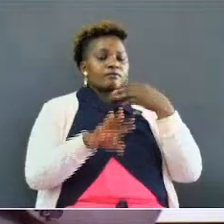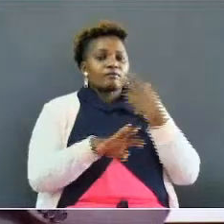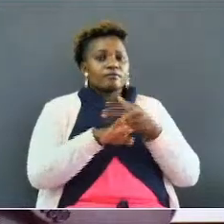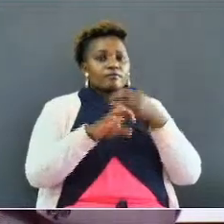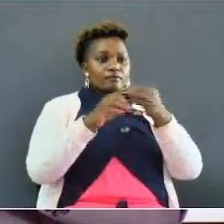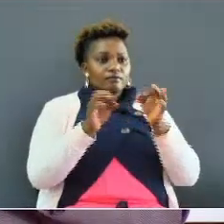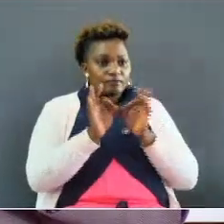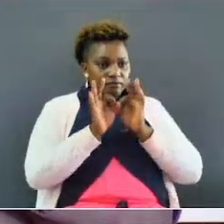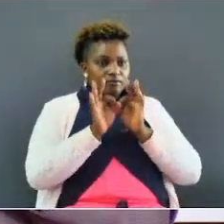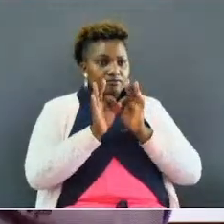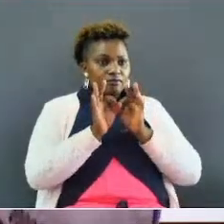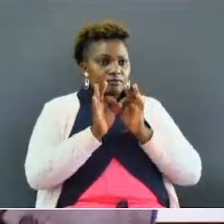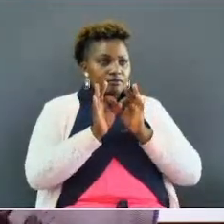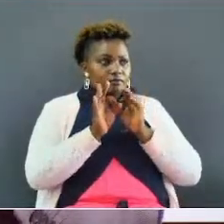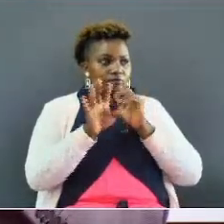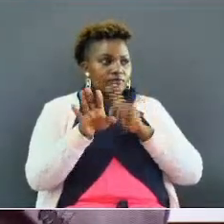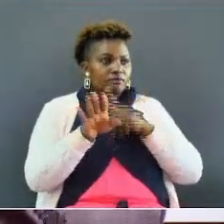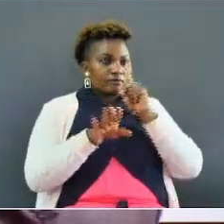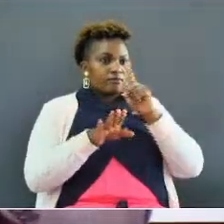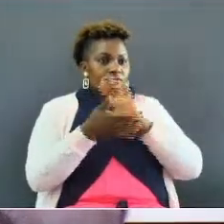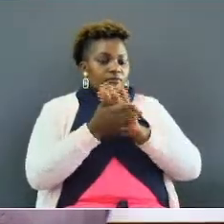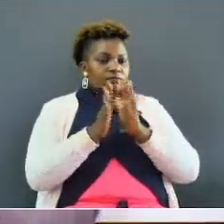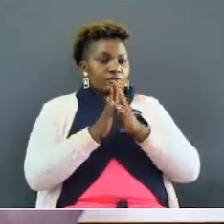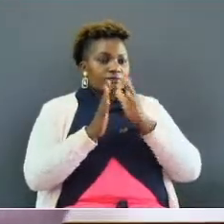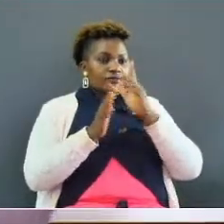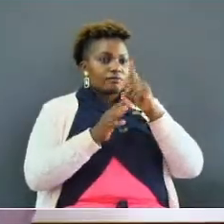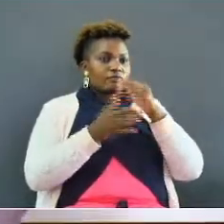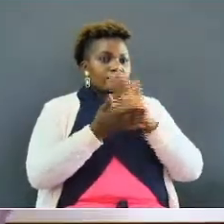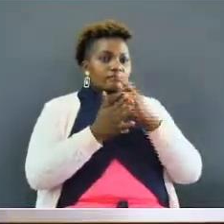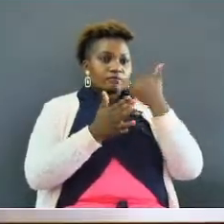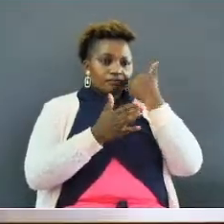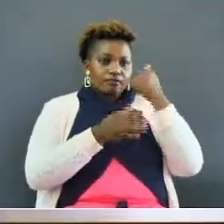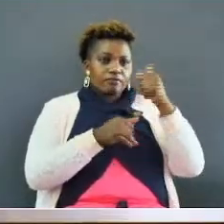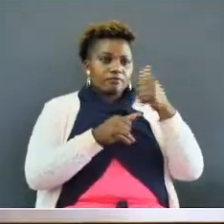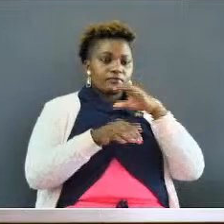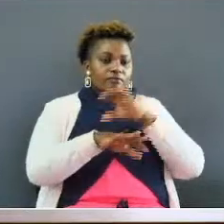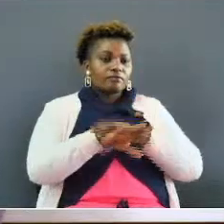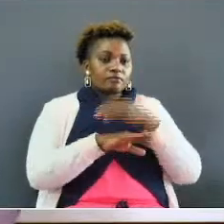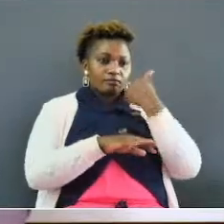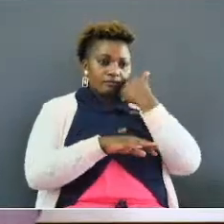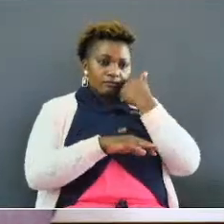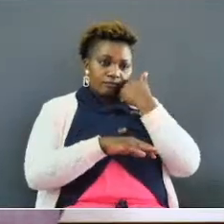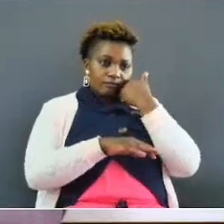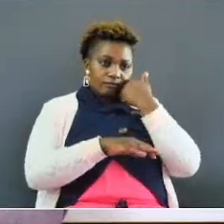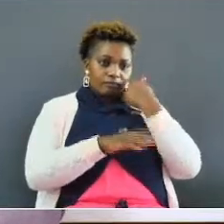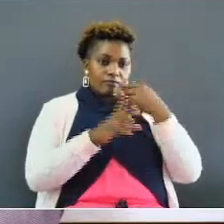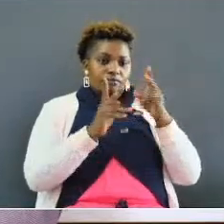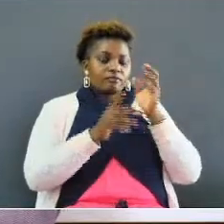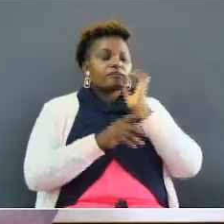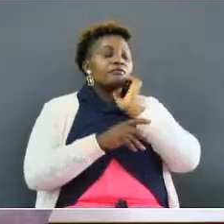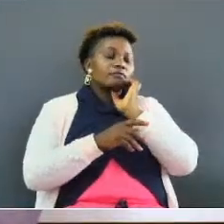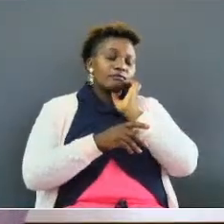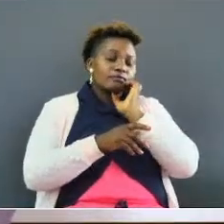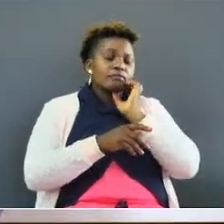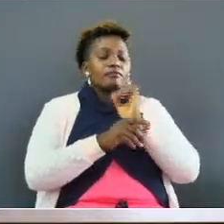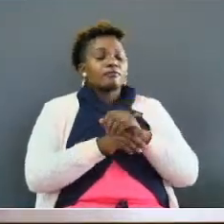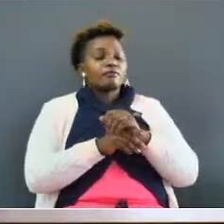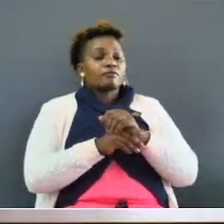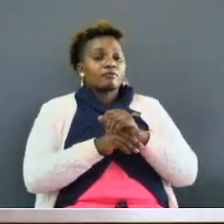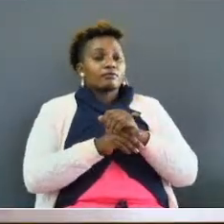families. Because when one person gets, several others also get it, and that is very, very sad.